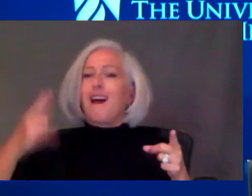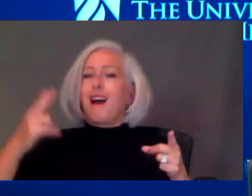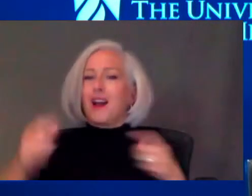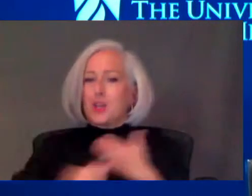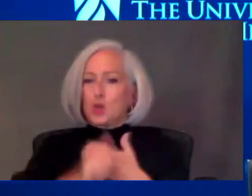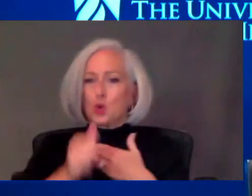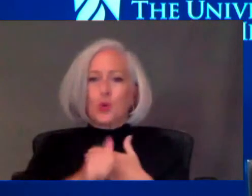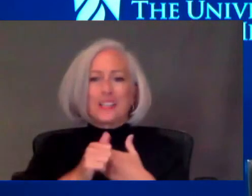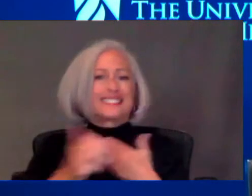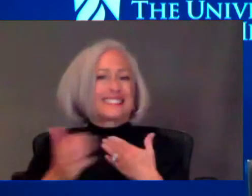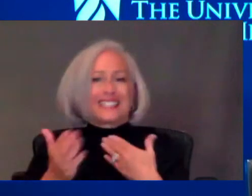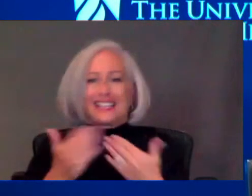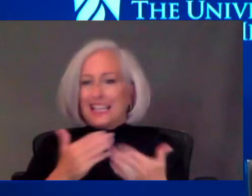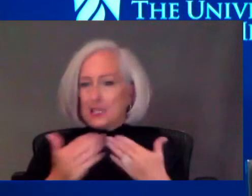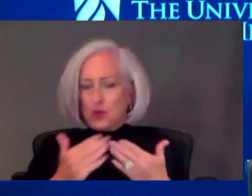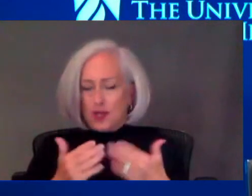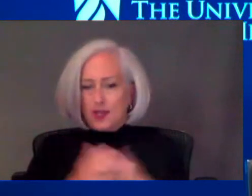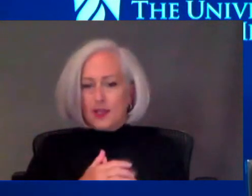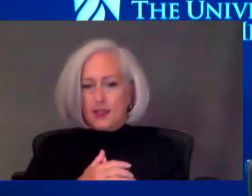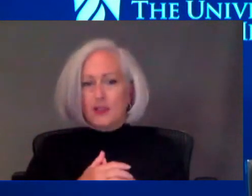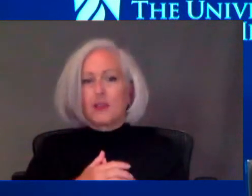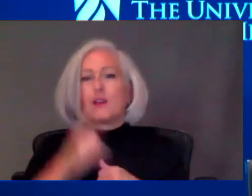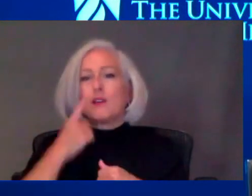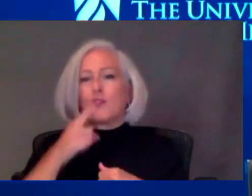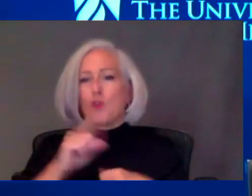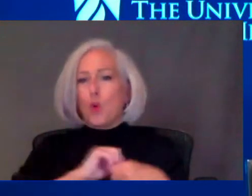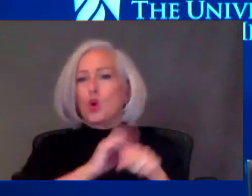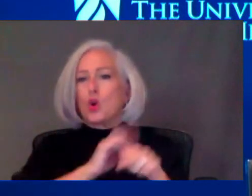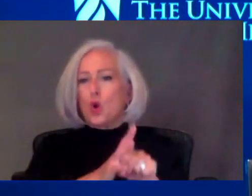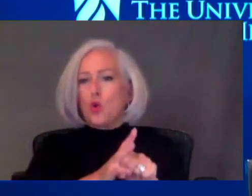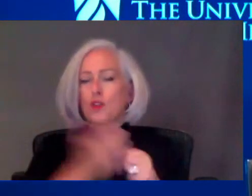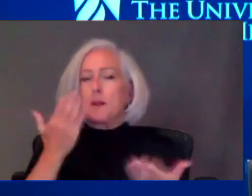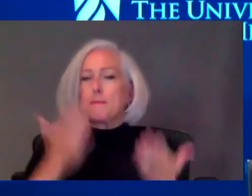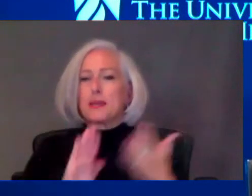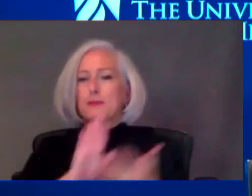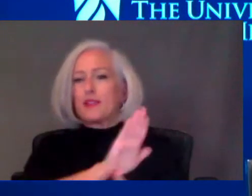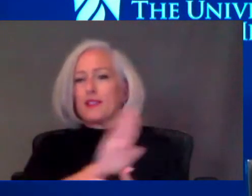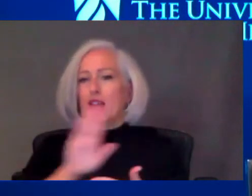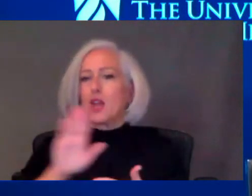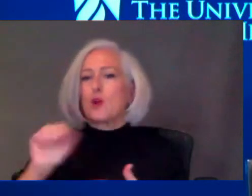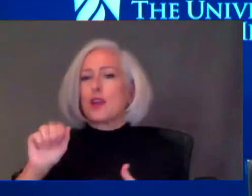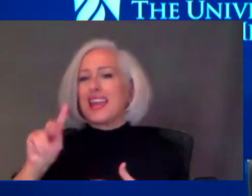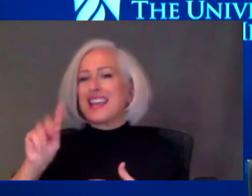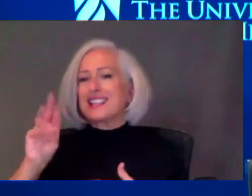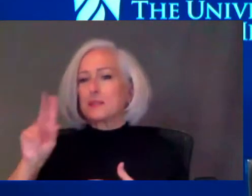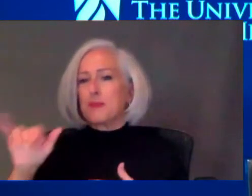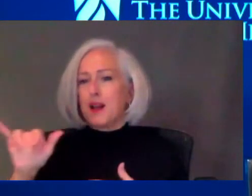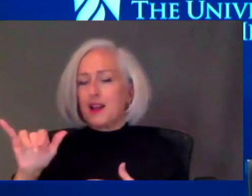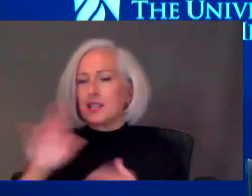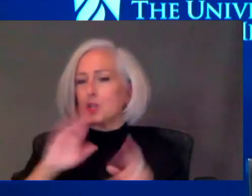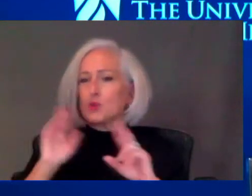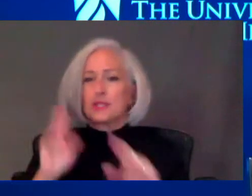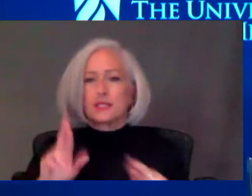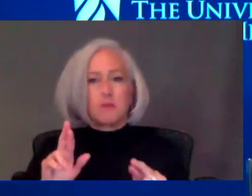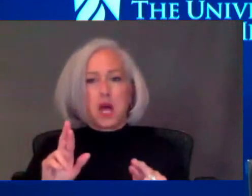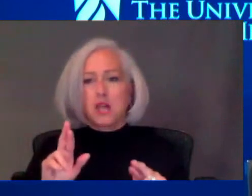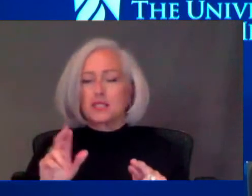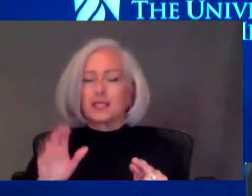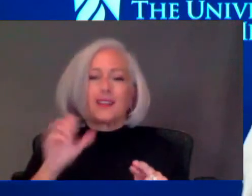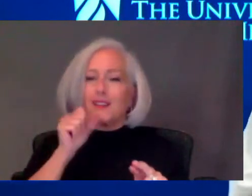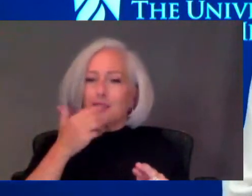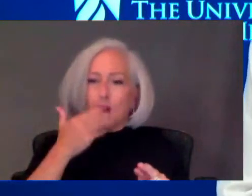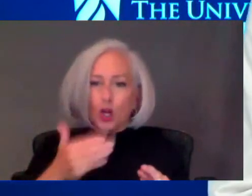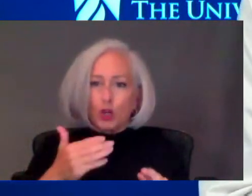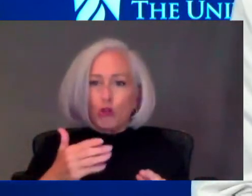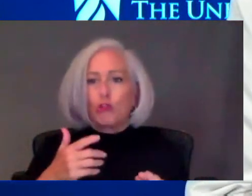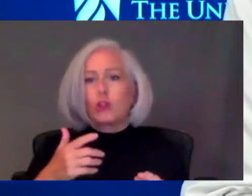getting otherwise healthy people vaccinated dying from COVID-19 in our numbers. That is almost entirely a population of patients